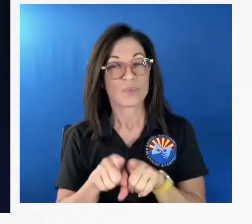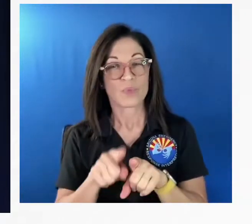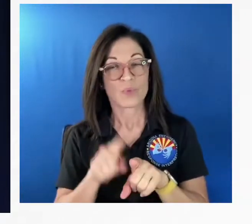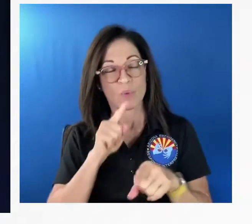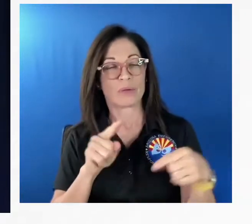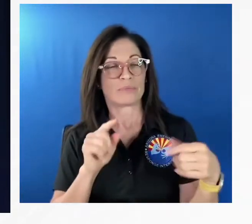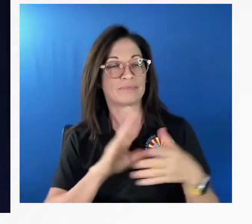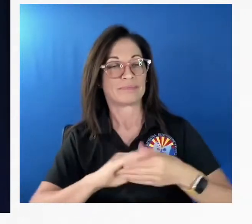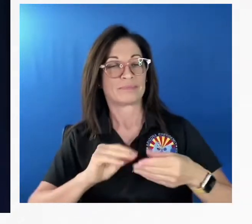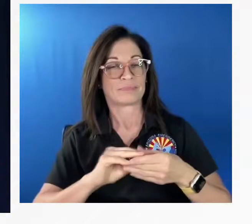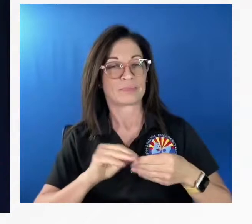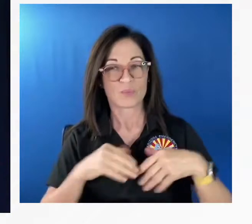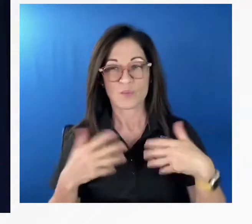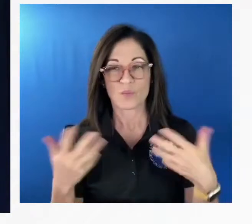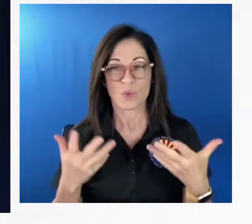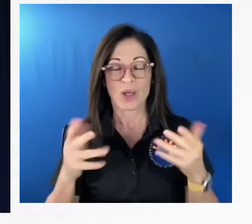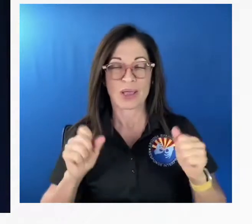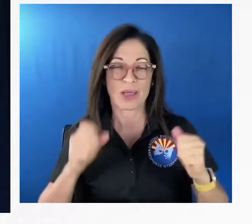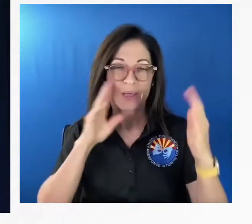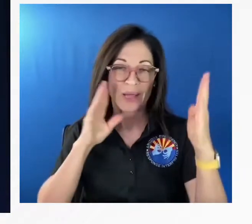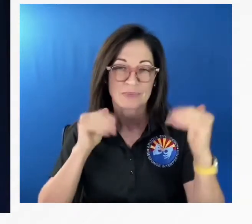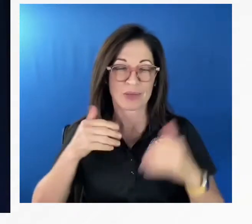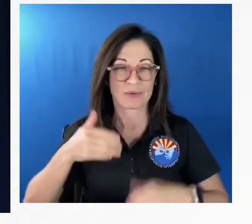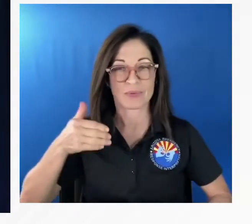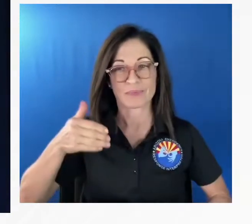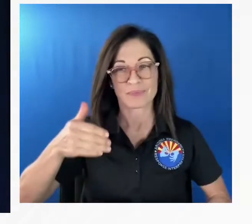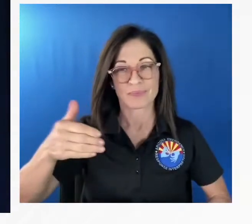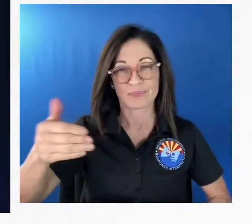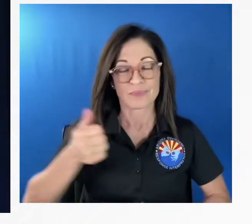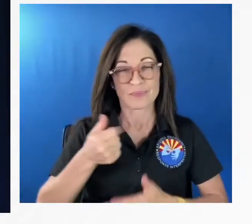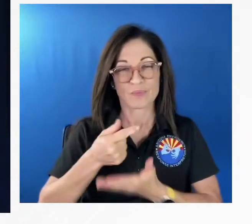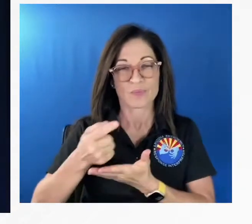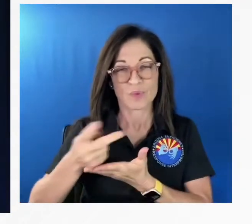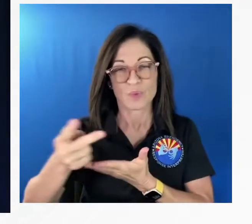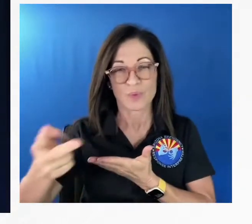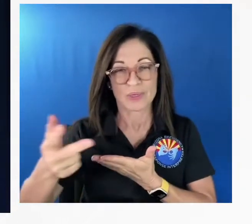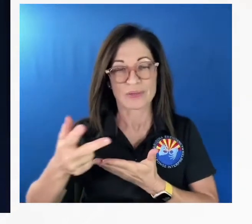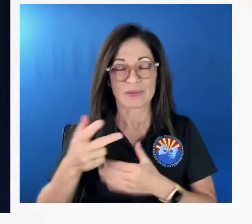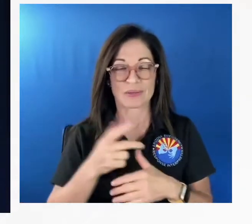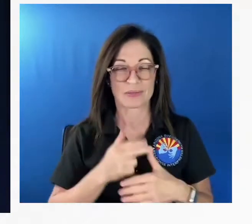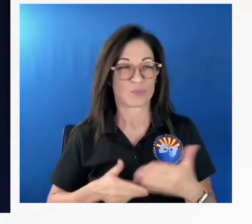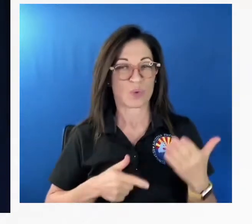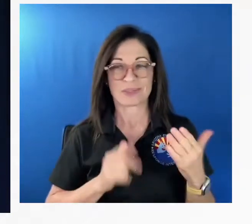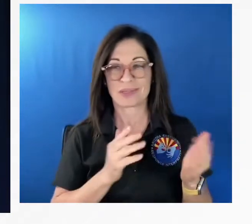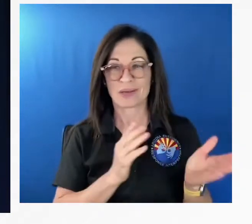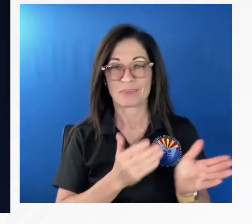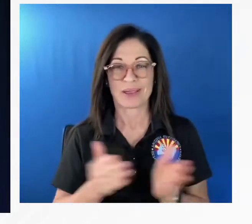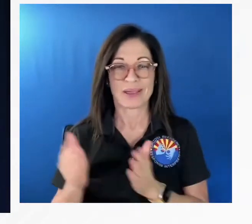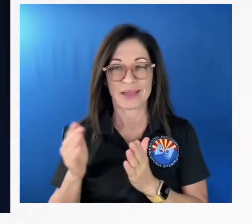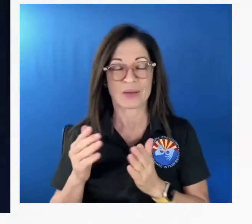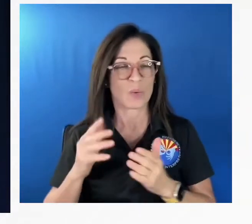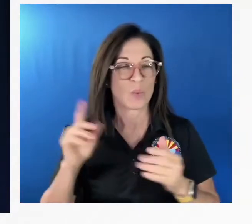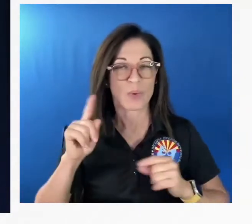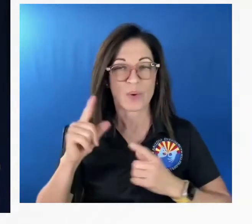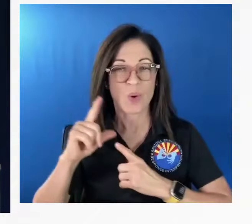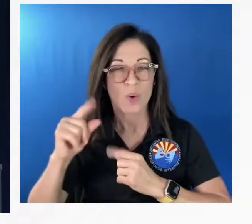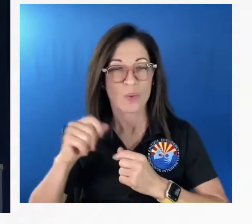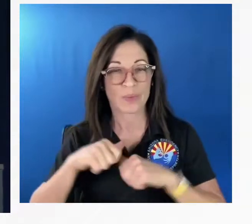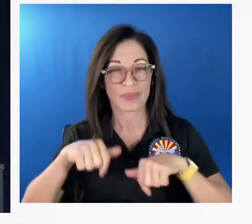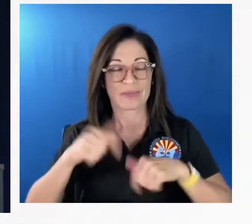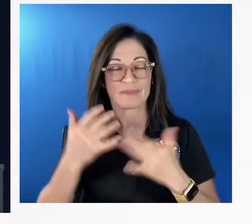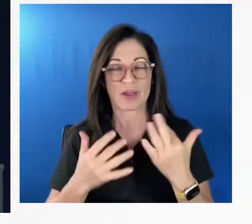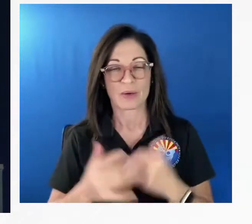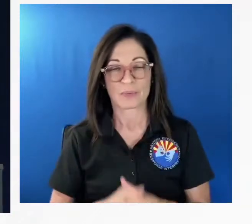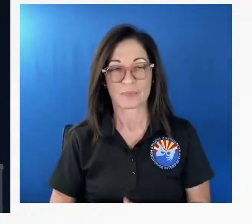about what we might expect over the next couple of weeks and what the plan is and where we're headed with this. So at the end